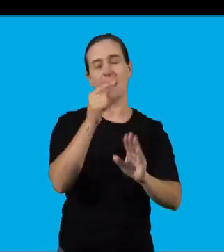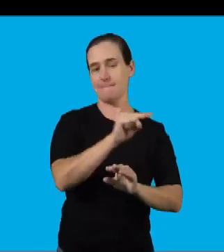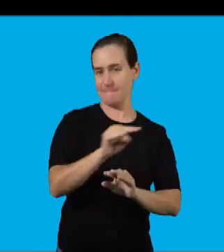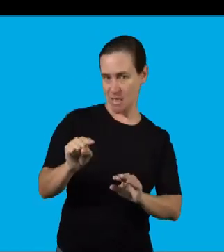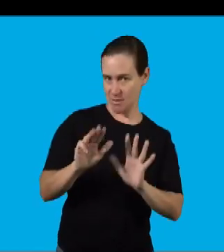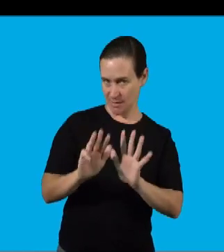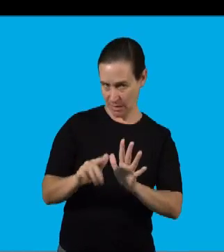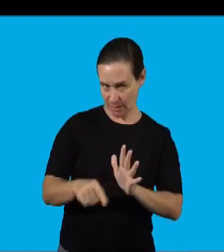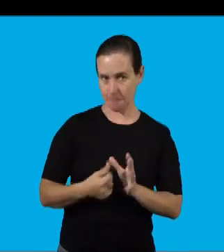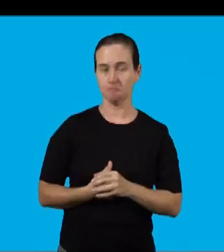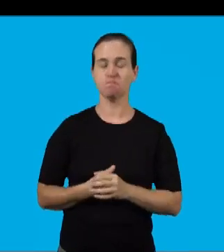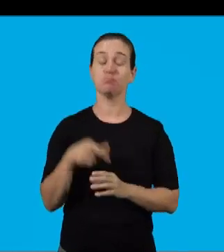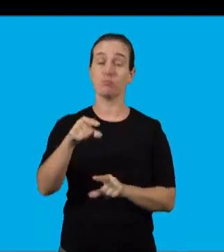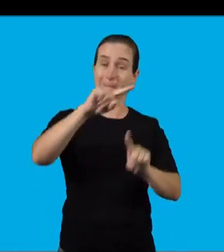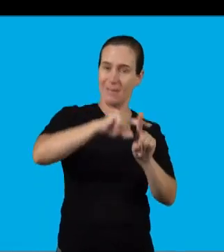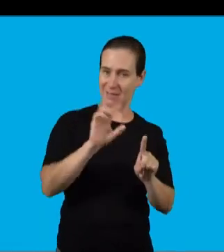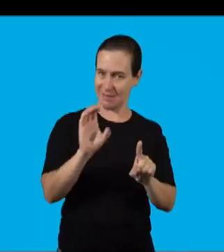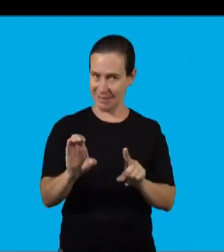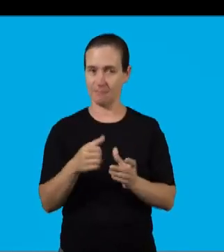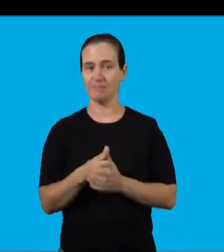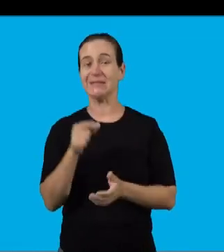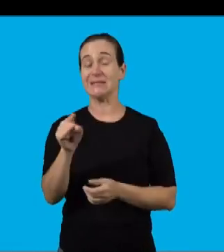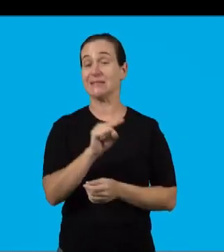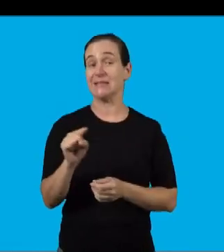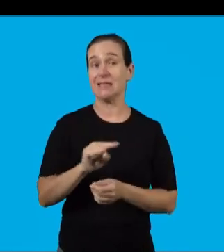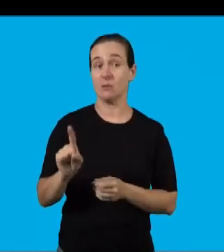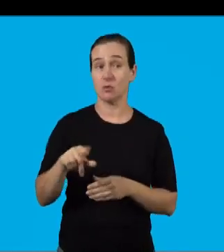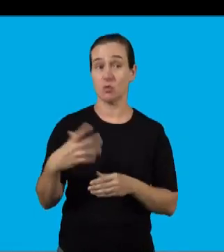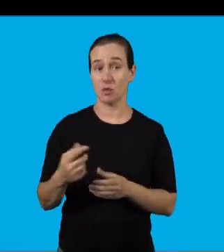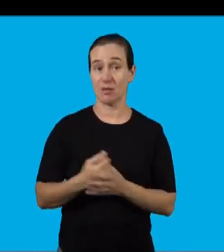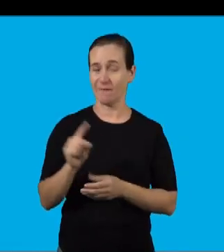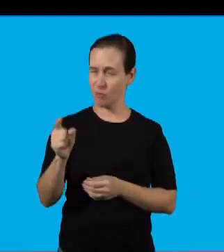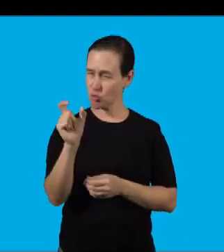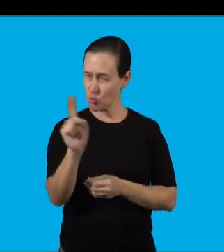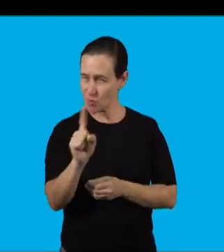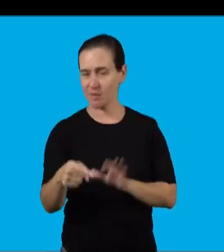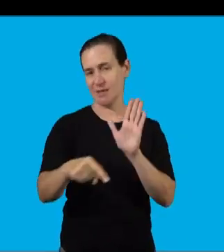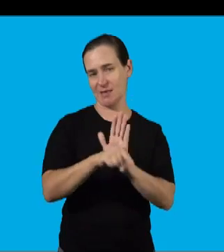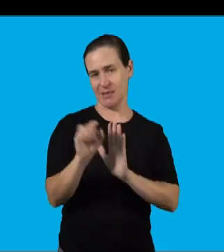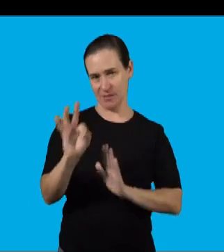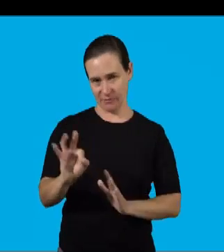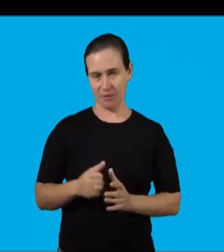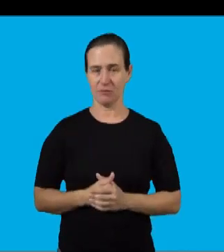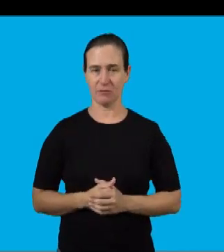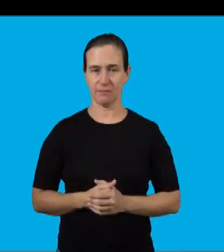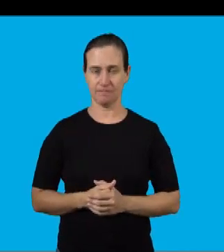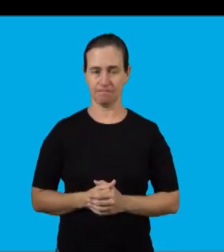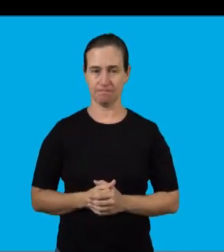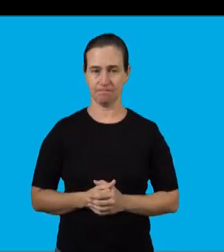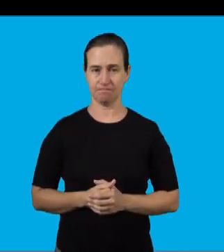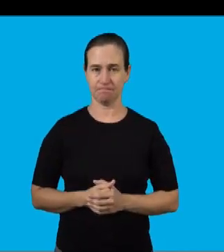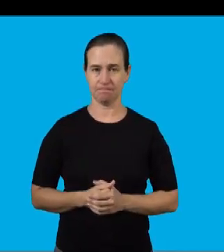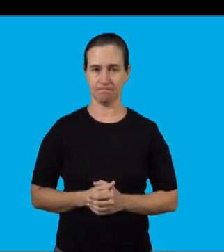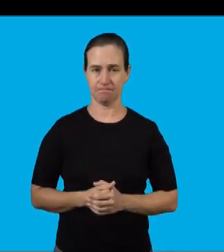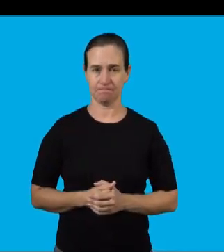means we are going to subtract that 9 plus our C, and that is going to be equals to the first term, which is our negative